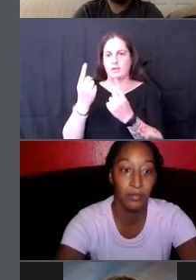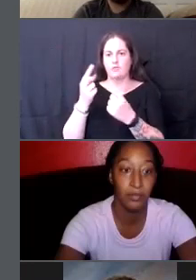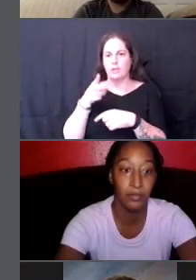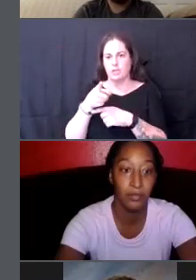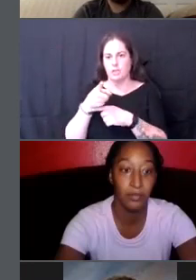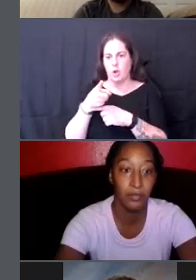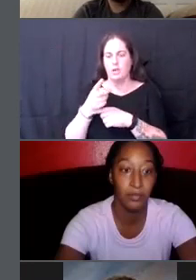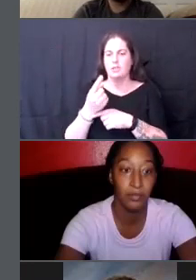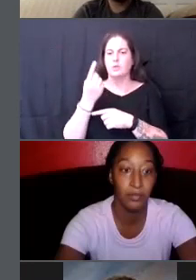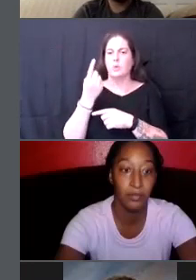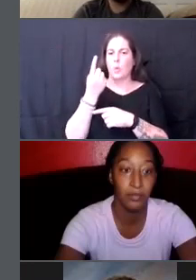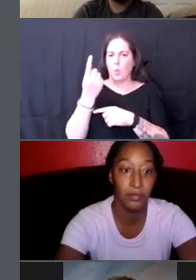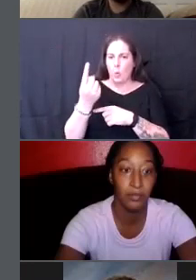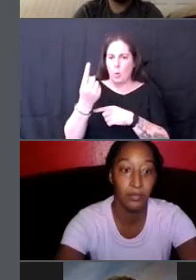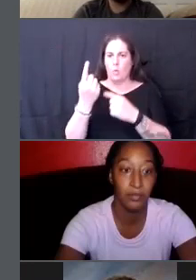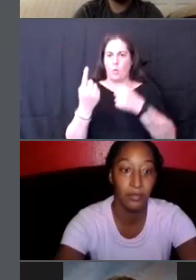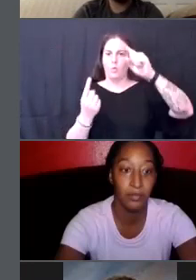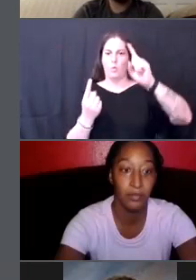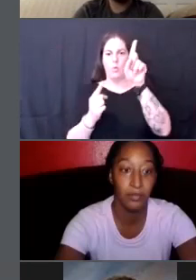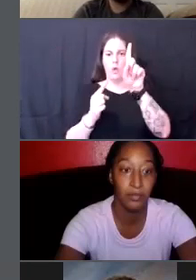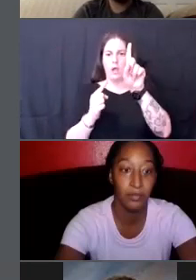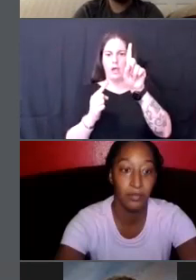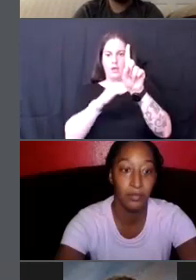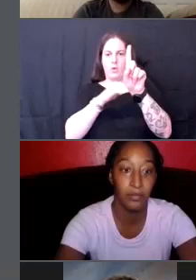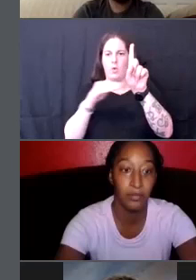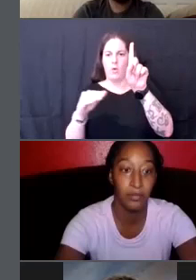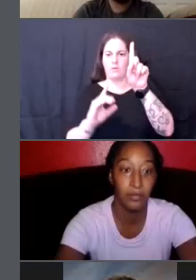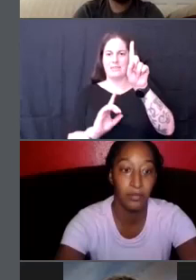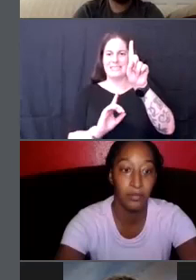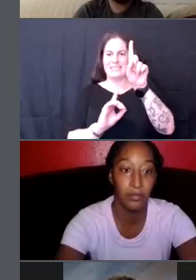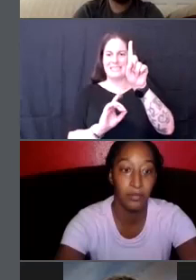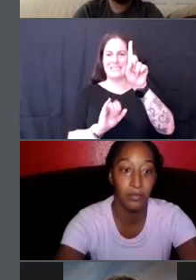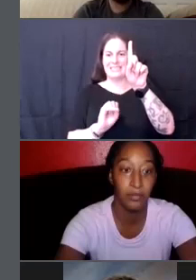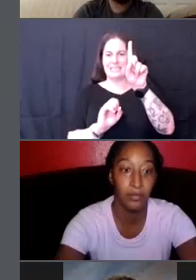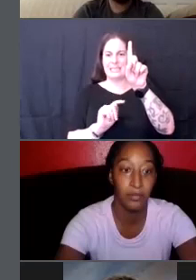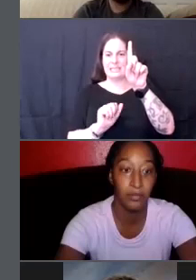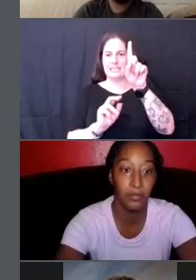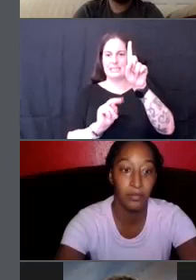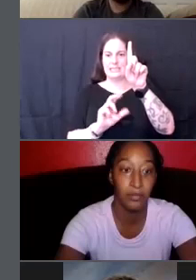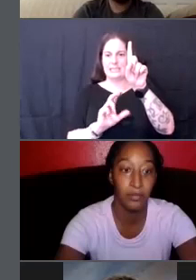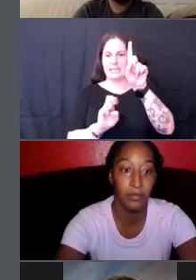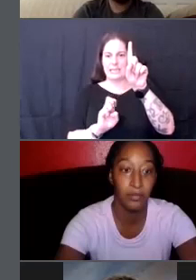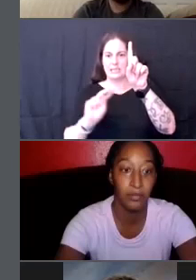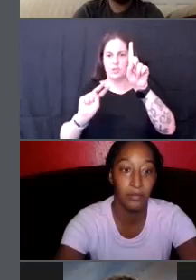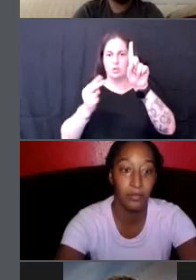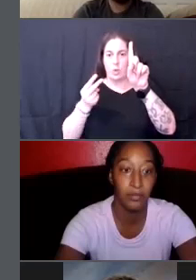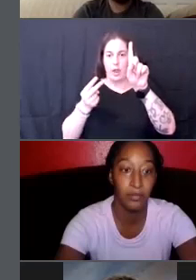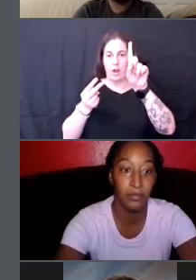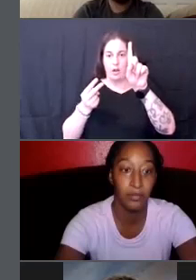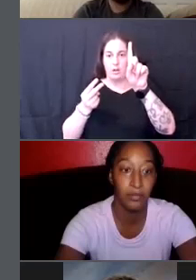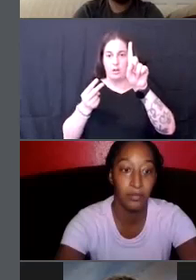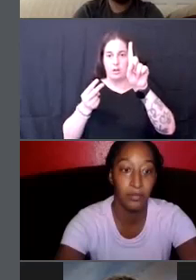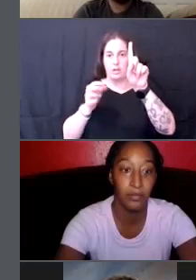the distance squared, what we call an inverse square law. So this force of attraction